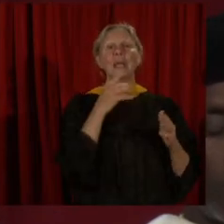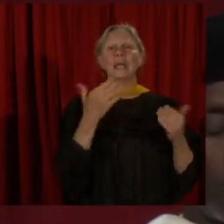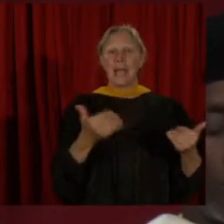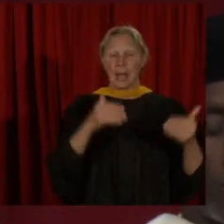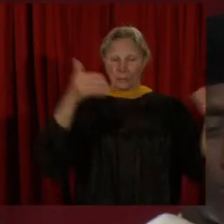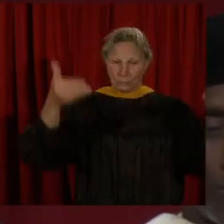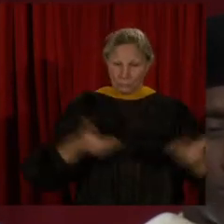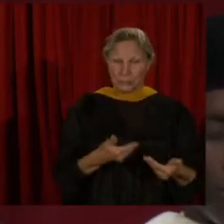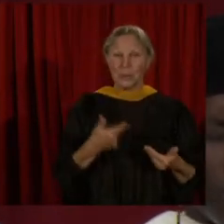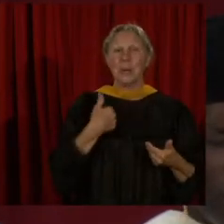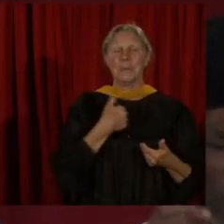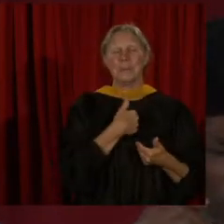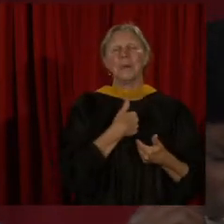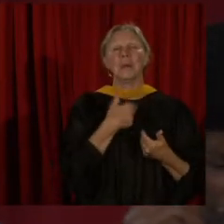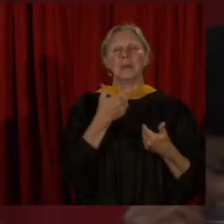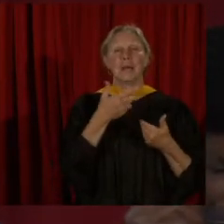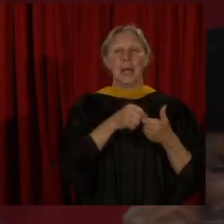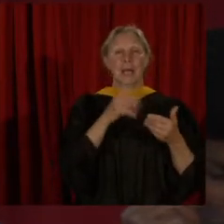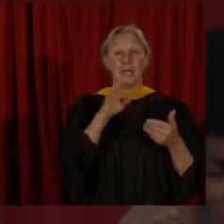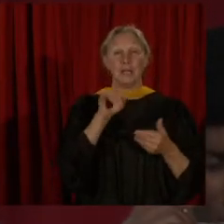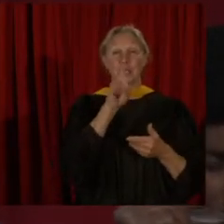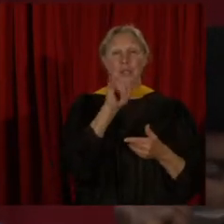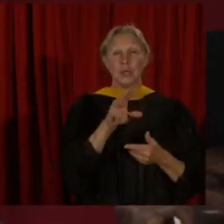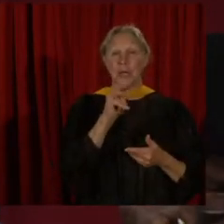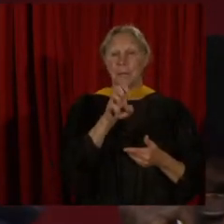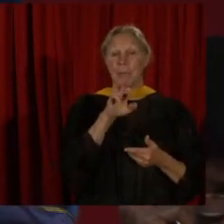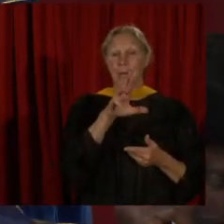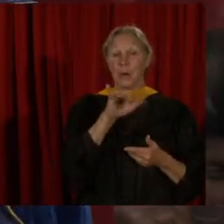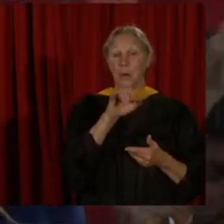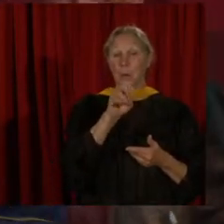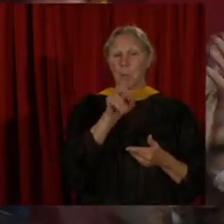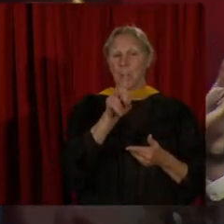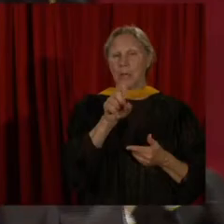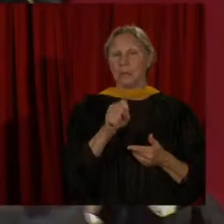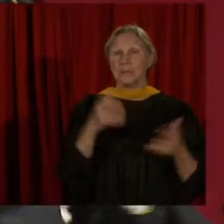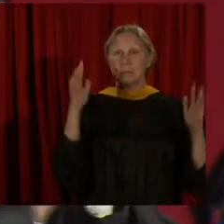our commencement speaker, Ms. Judy Reynolds.